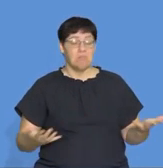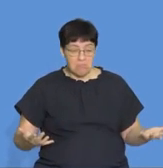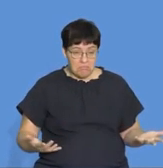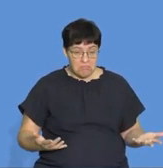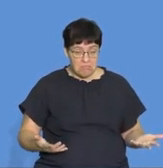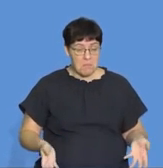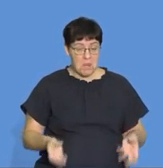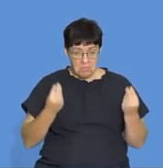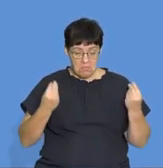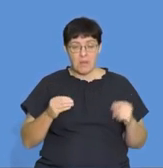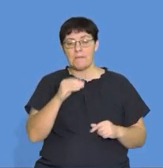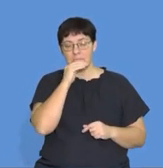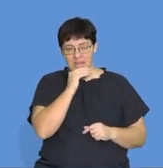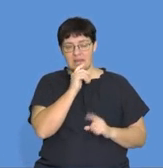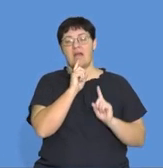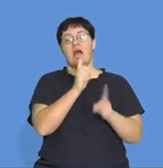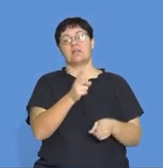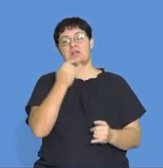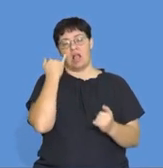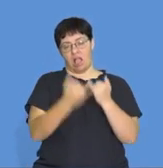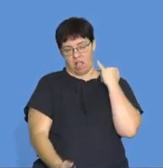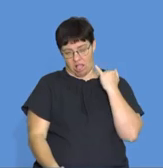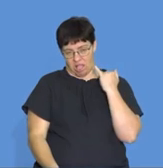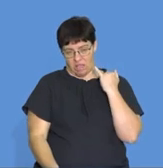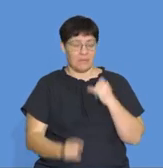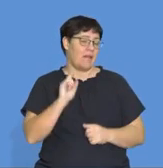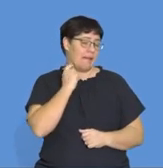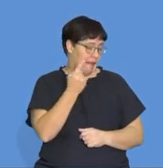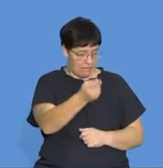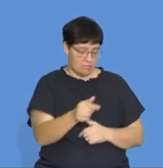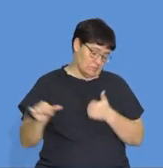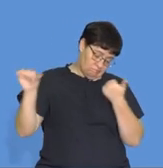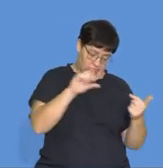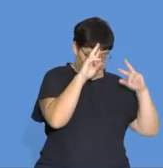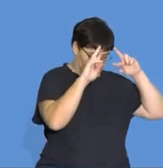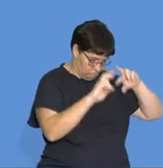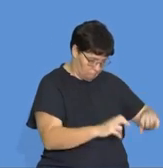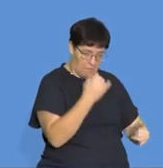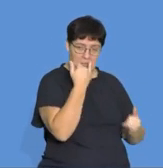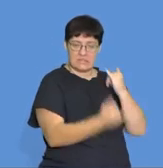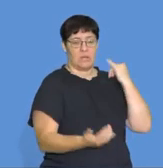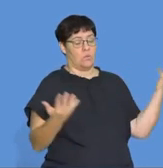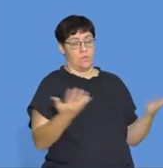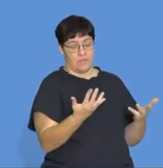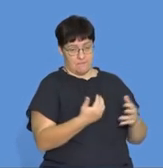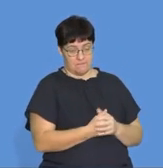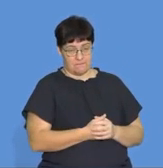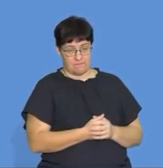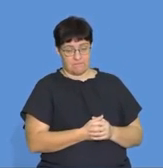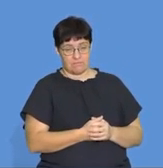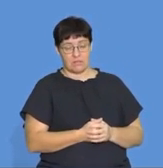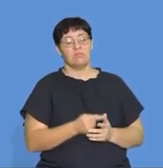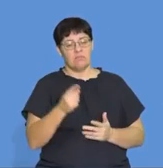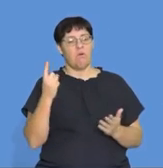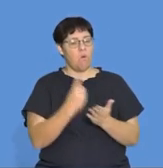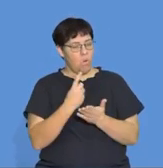then it means your answer is a lie, right? And you need to go back and revisit what you did there. So that's what you always need to do.